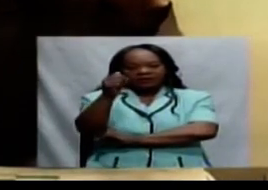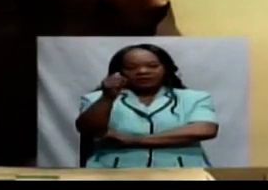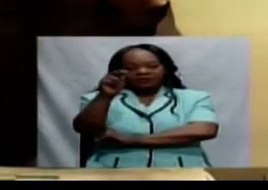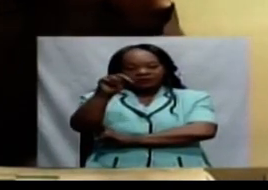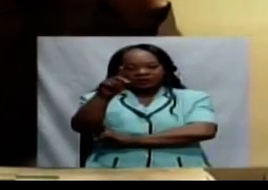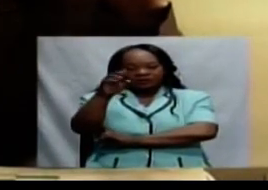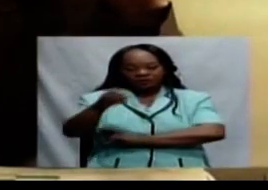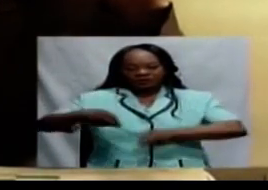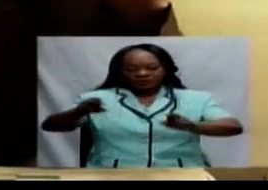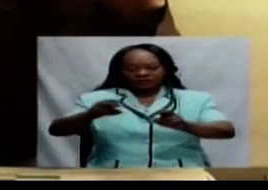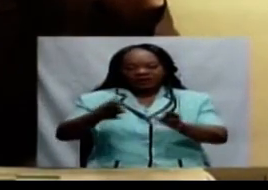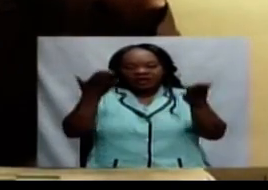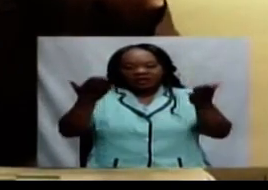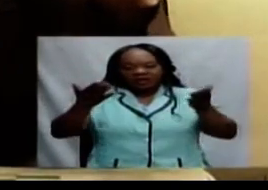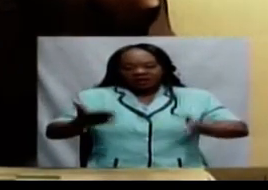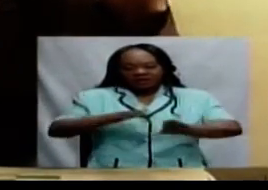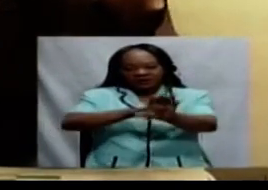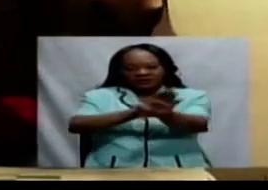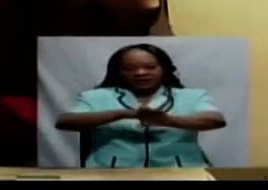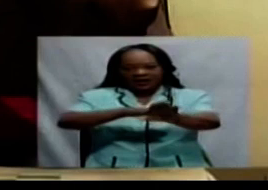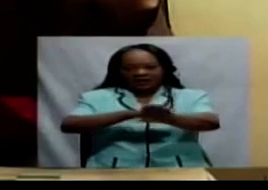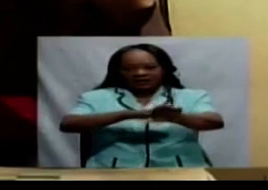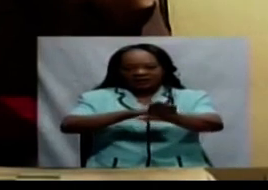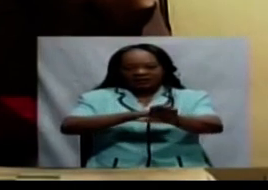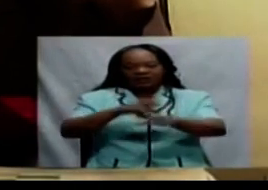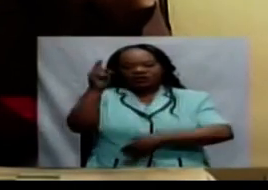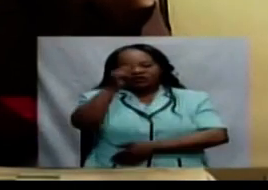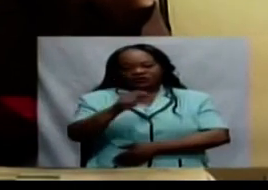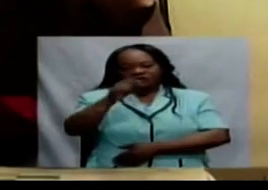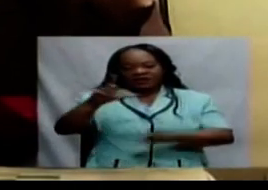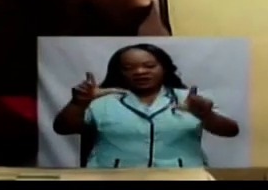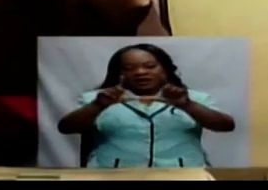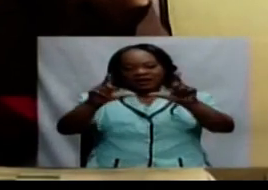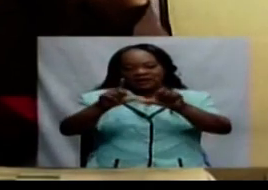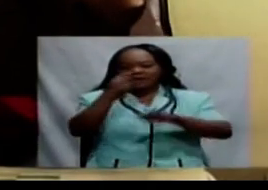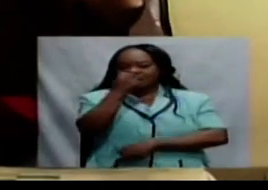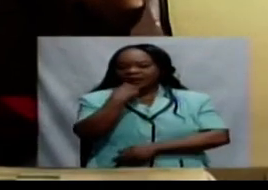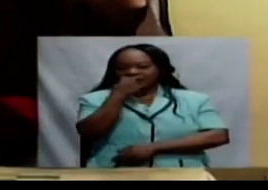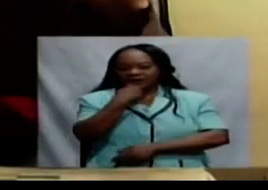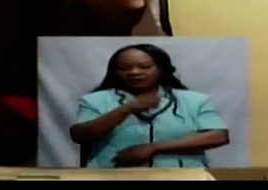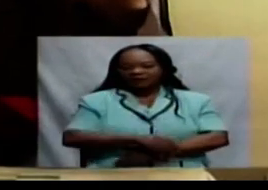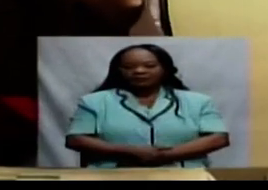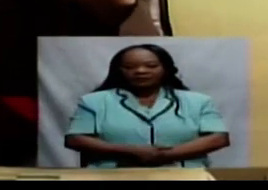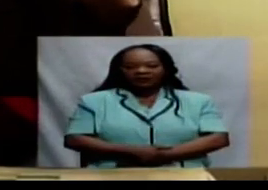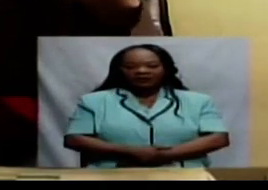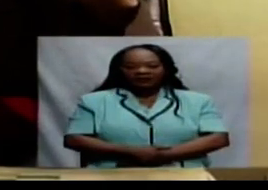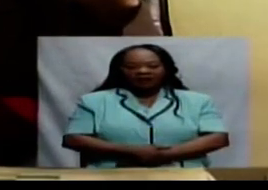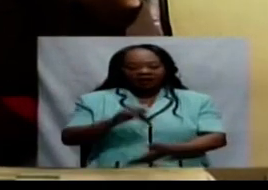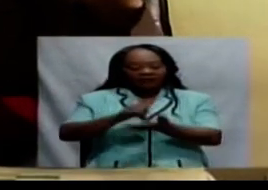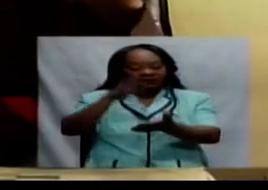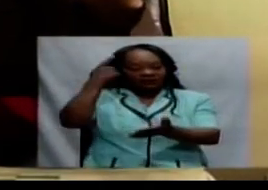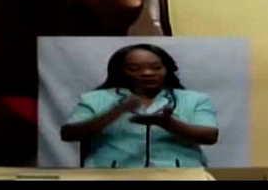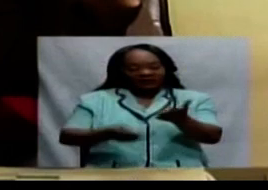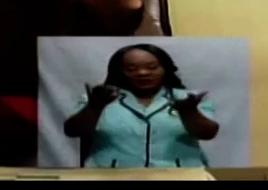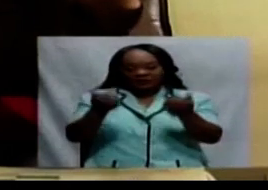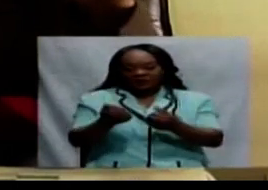heavy loaded trucks to Lake Tanganyika. So it is that is what I want to